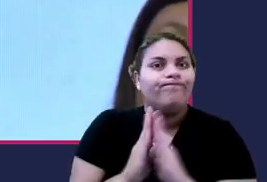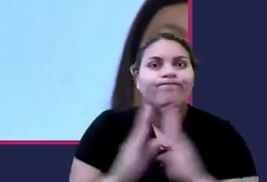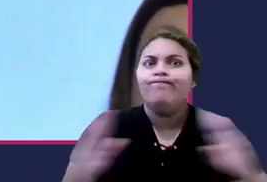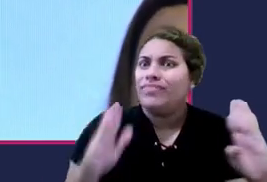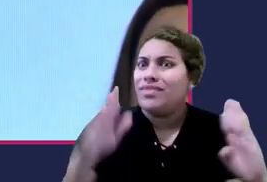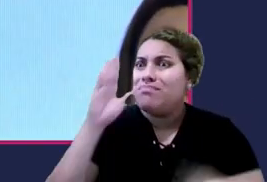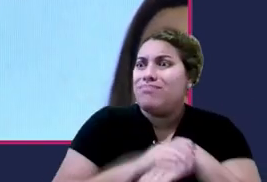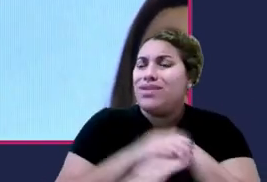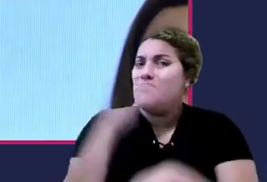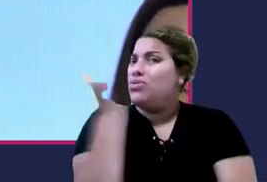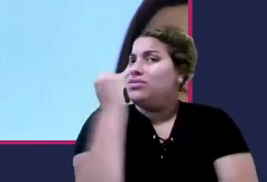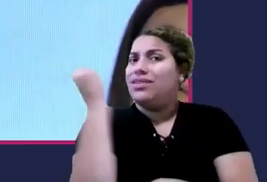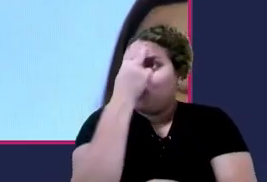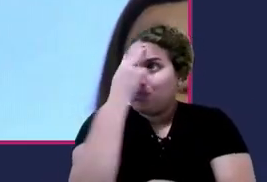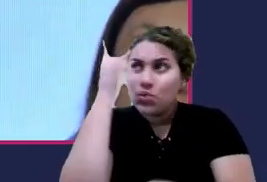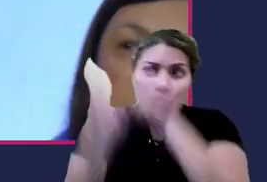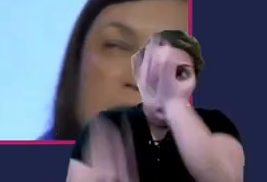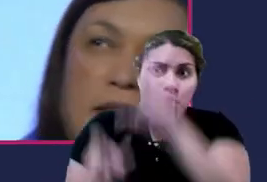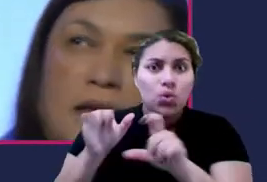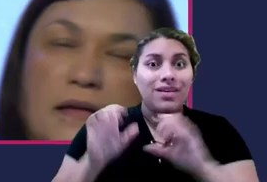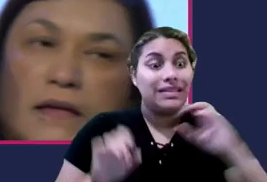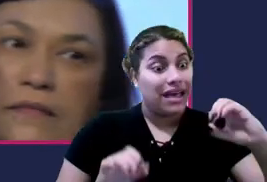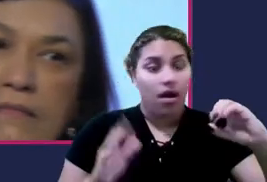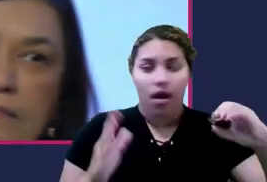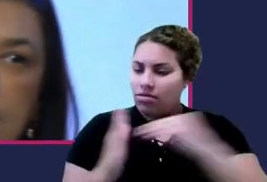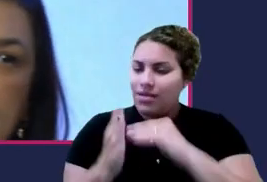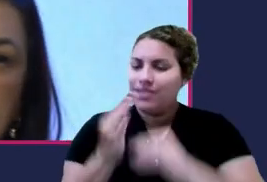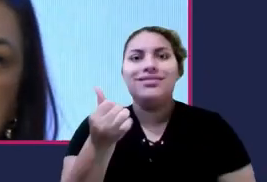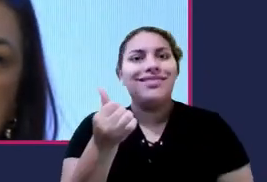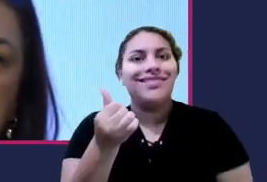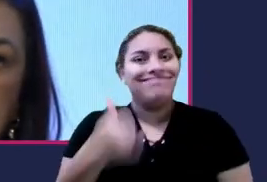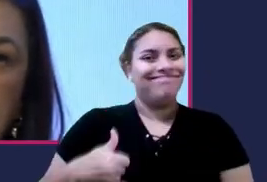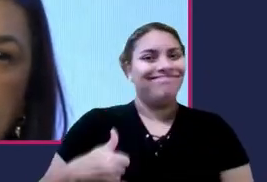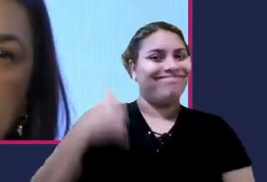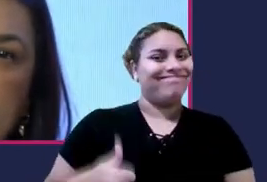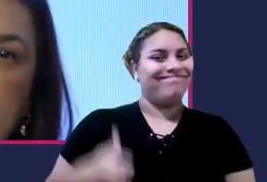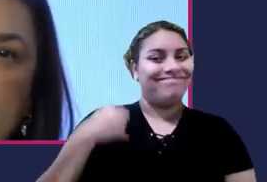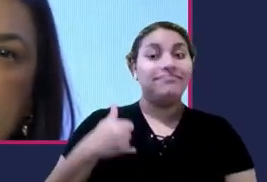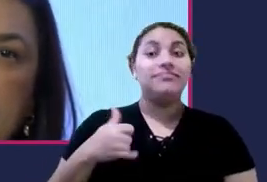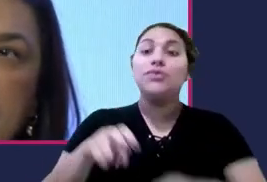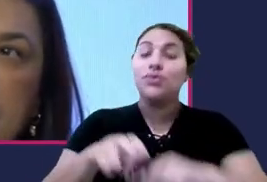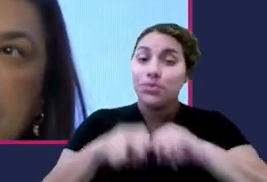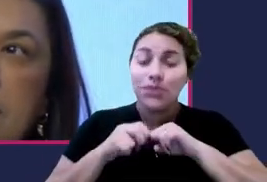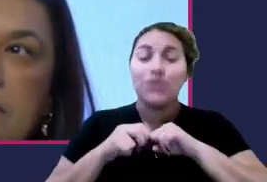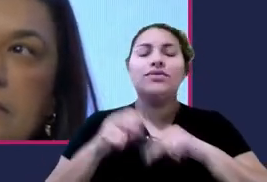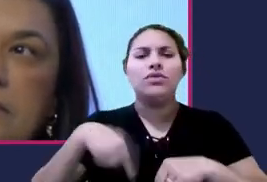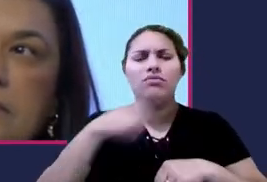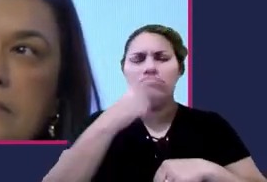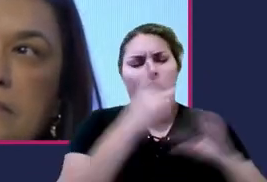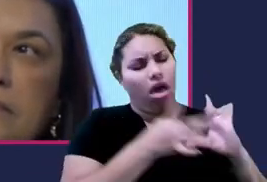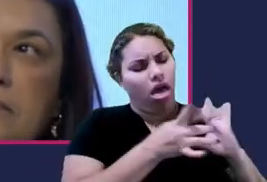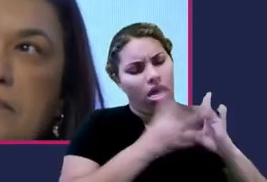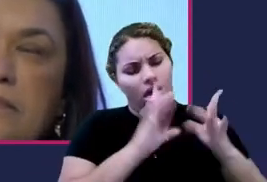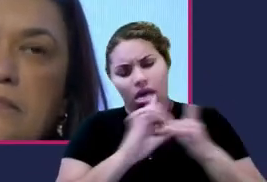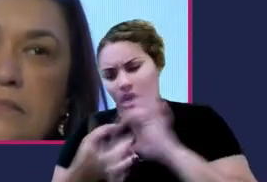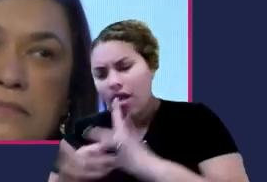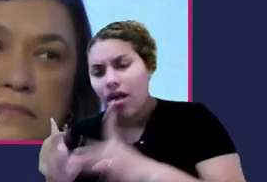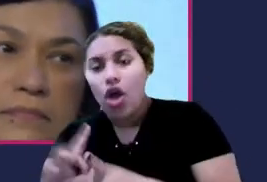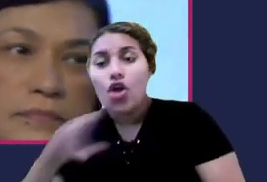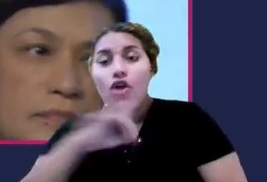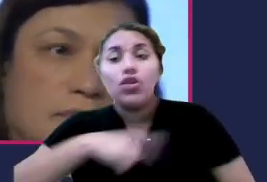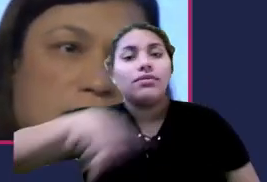Childhood Parliamentary Front, which is that's 0 to 6 years of age is the most important